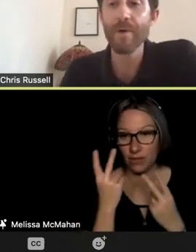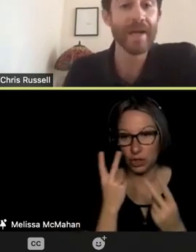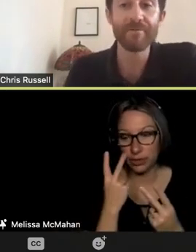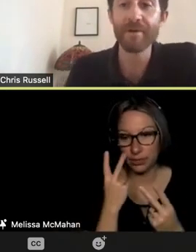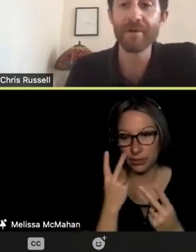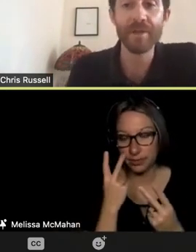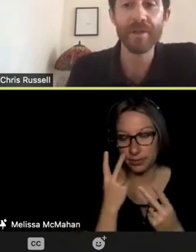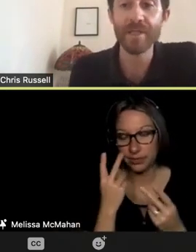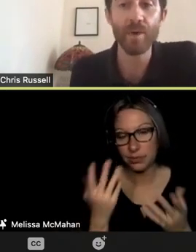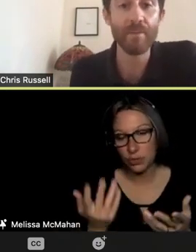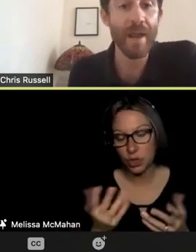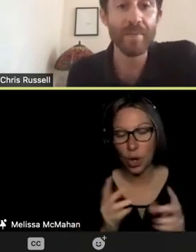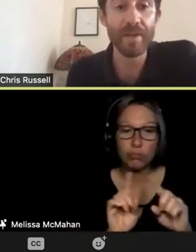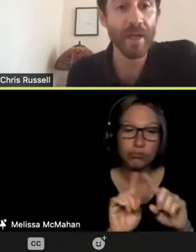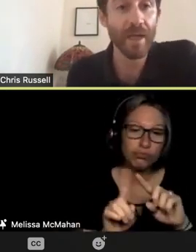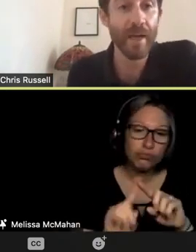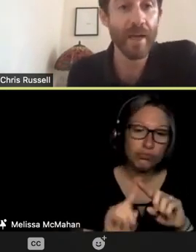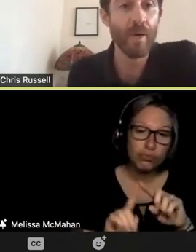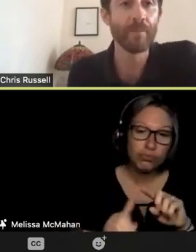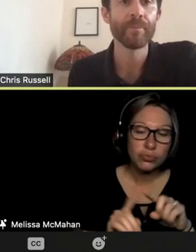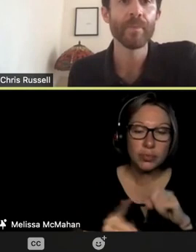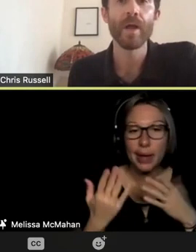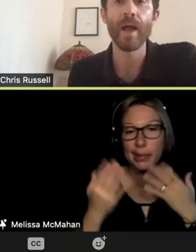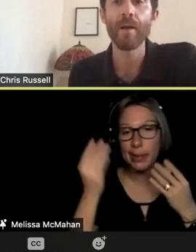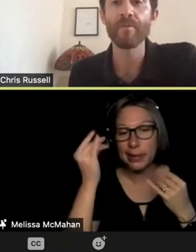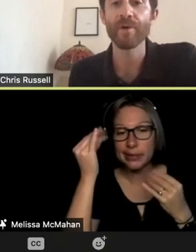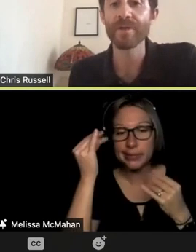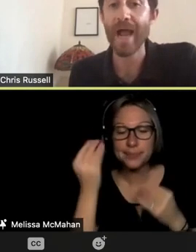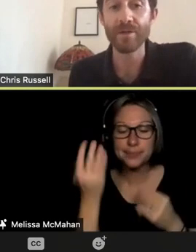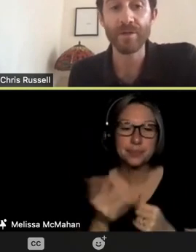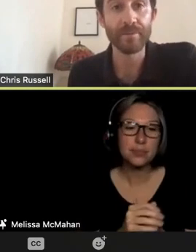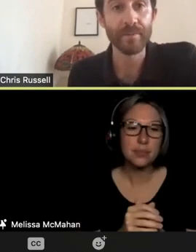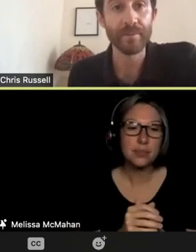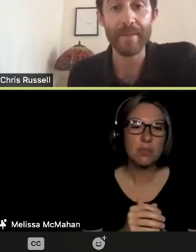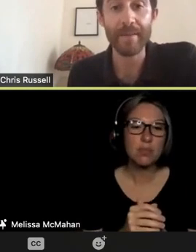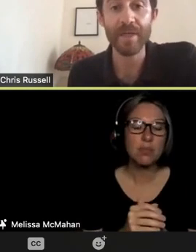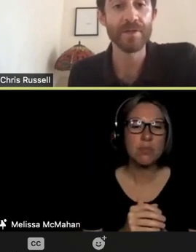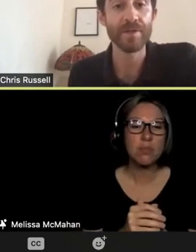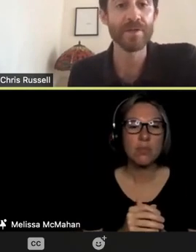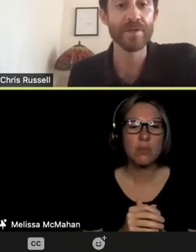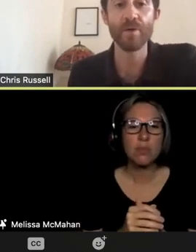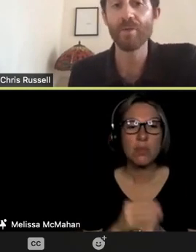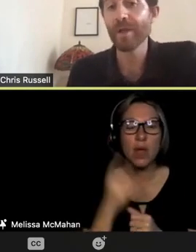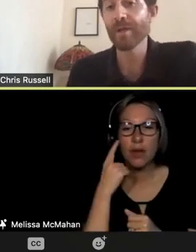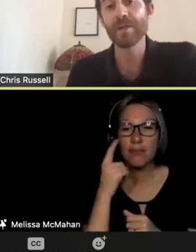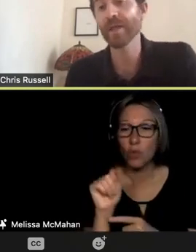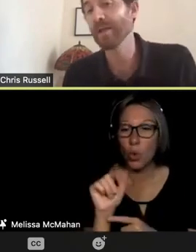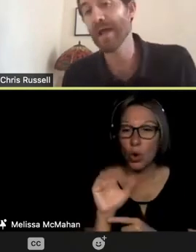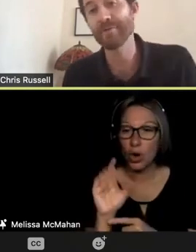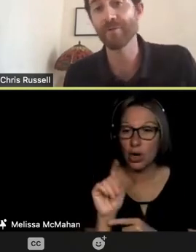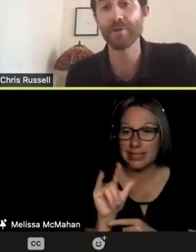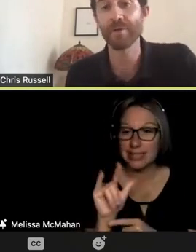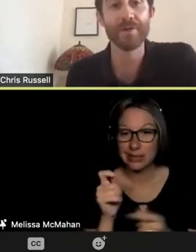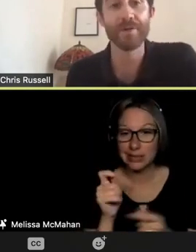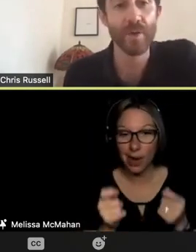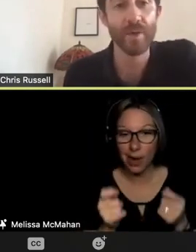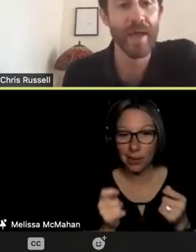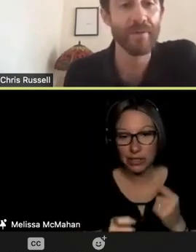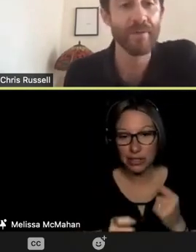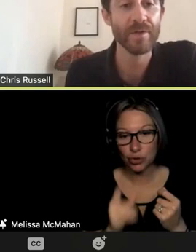So the whole variety of different things that we might be thinking about for tactile adaptations, we could think in a lot of